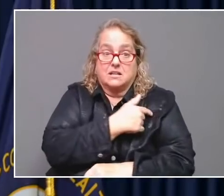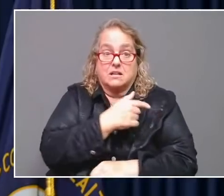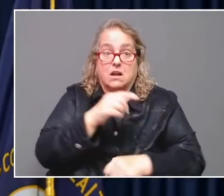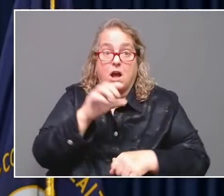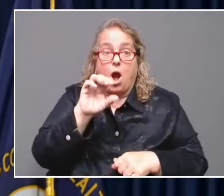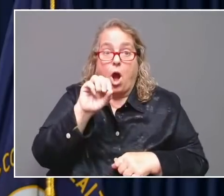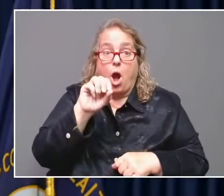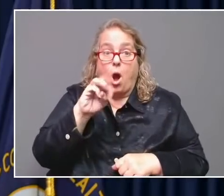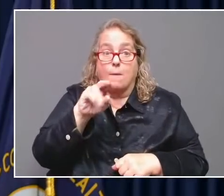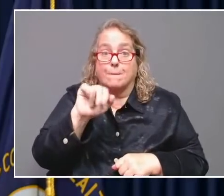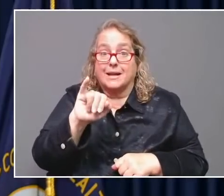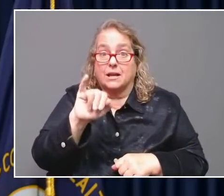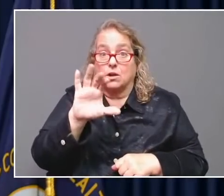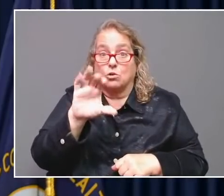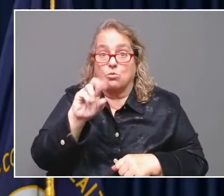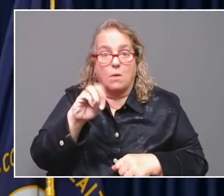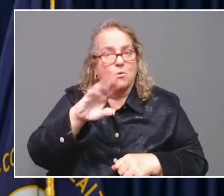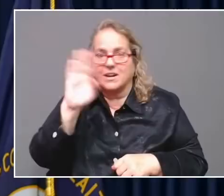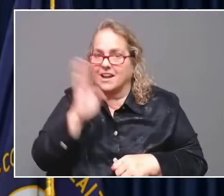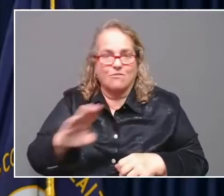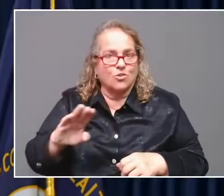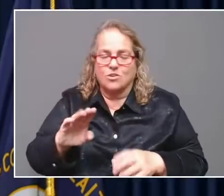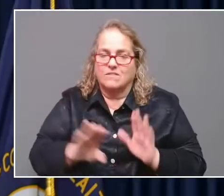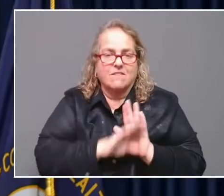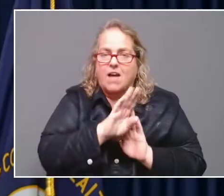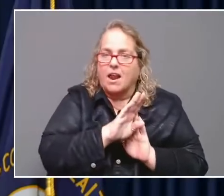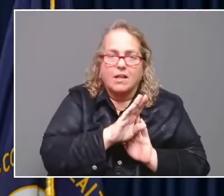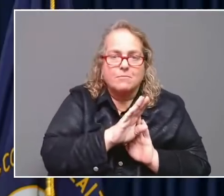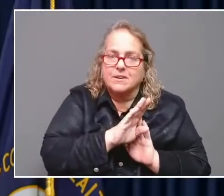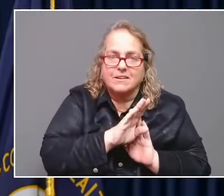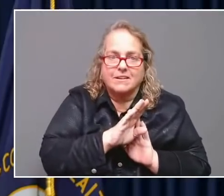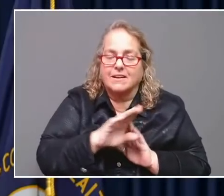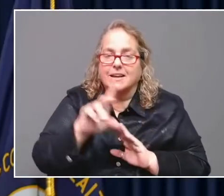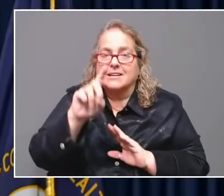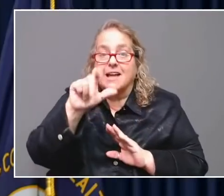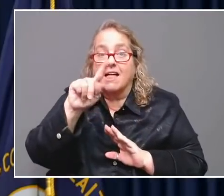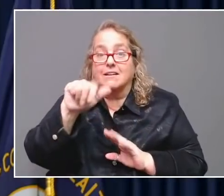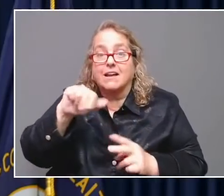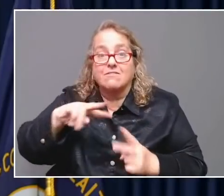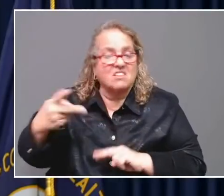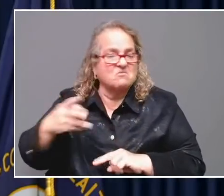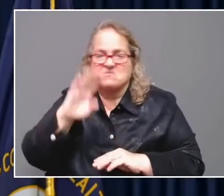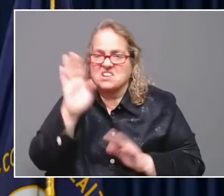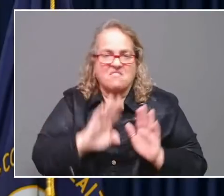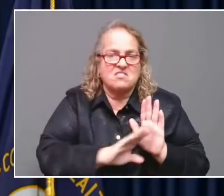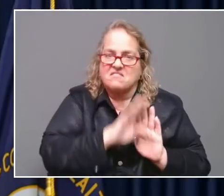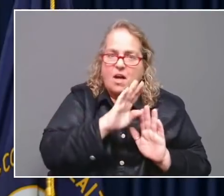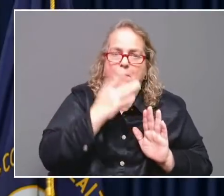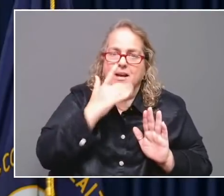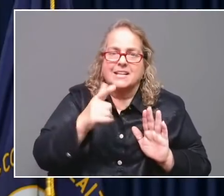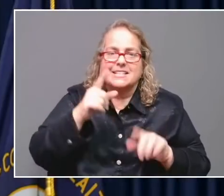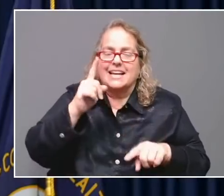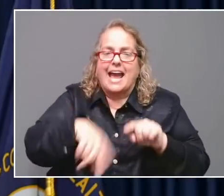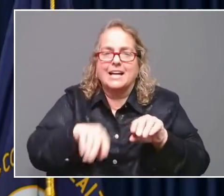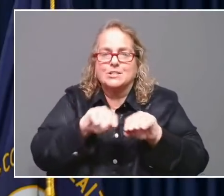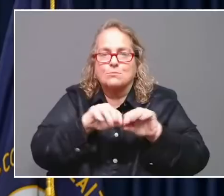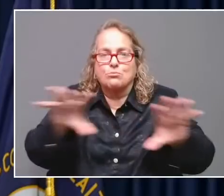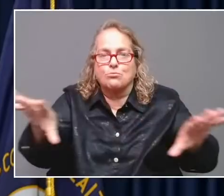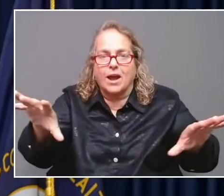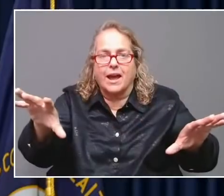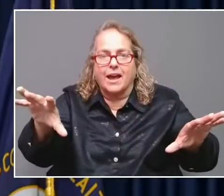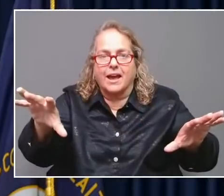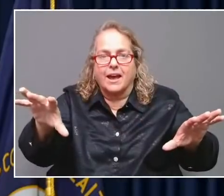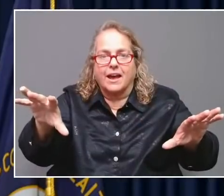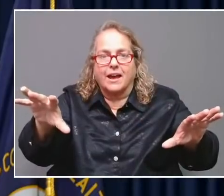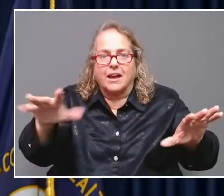never developed. Delta probably would have never developed because it wouldn't have been spreading to hundreds of millions, tens or hundreds of millions of people and